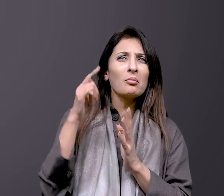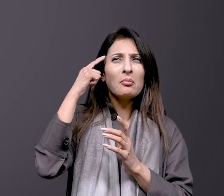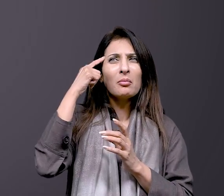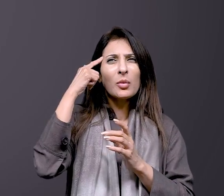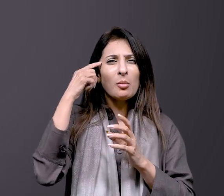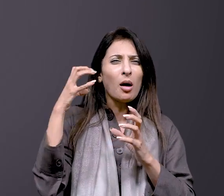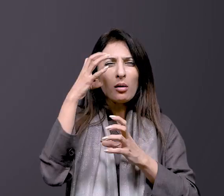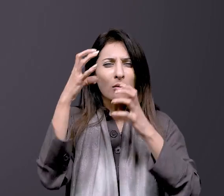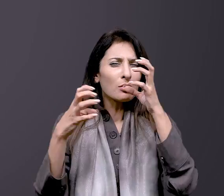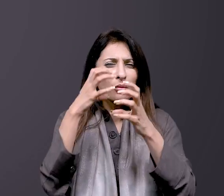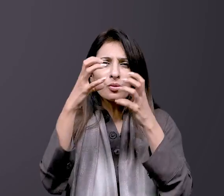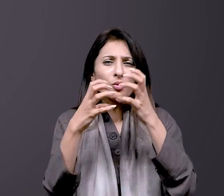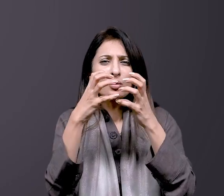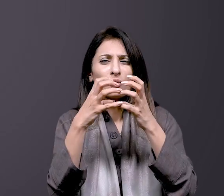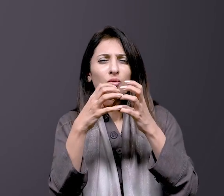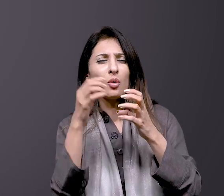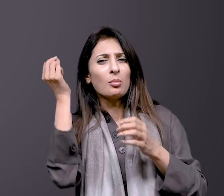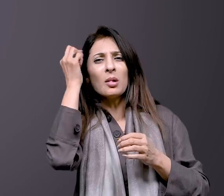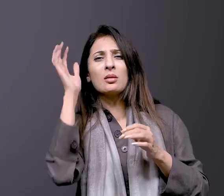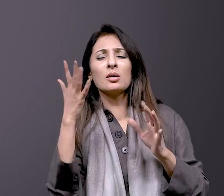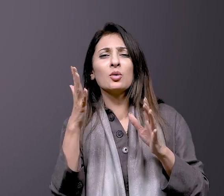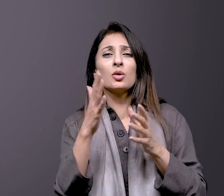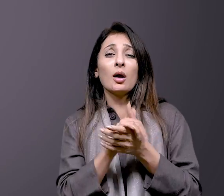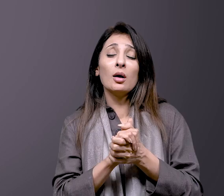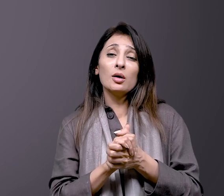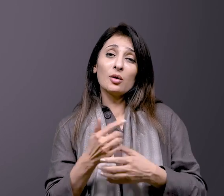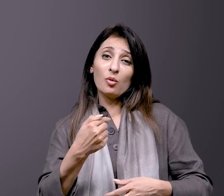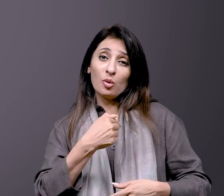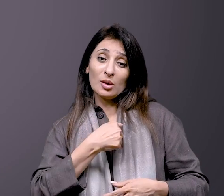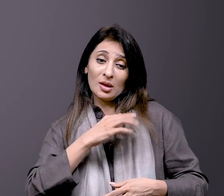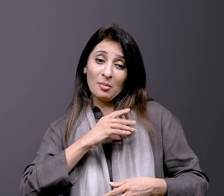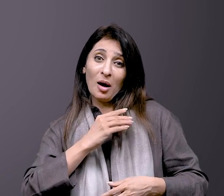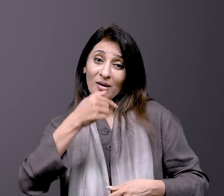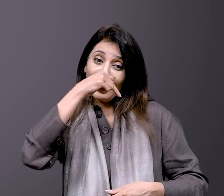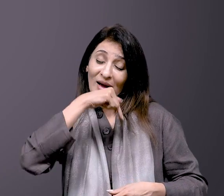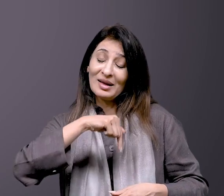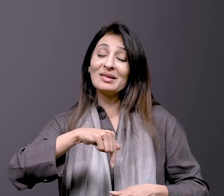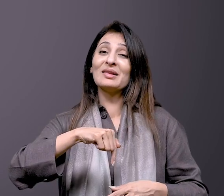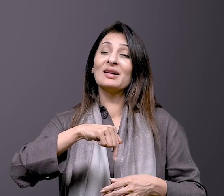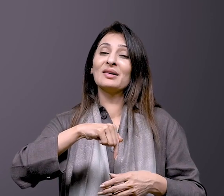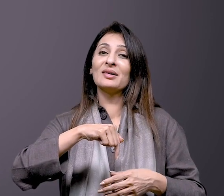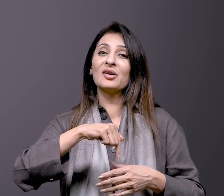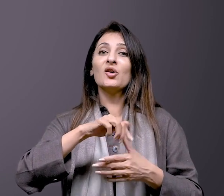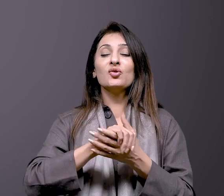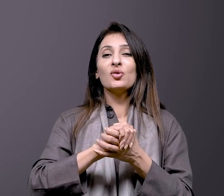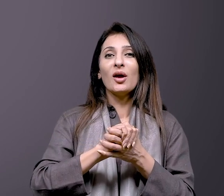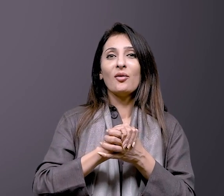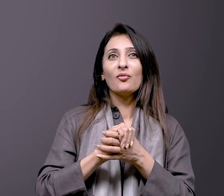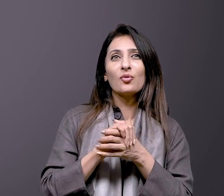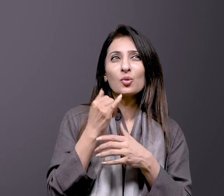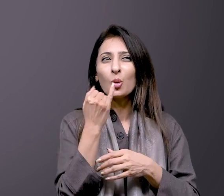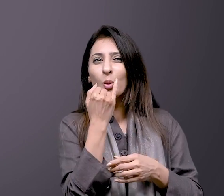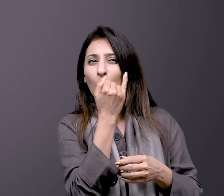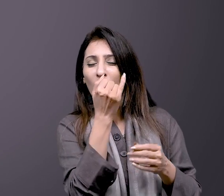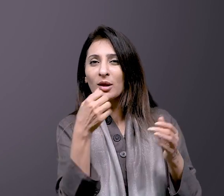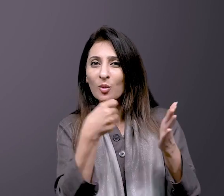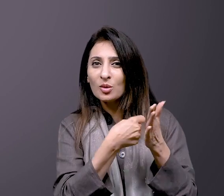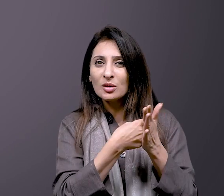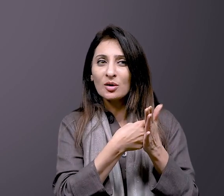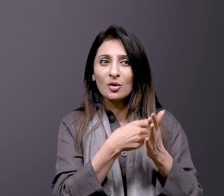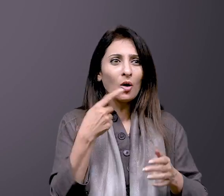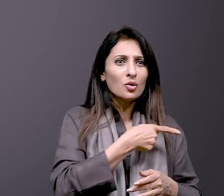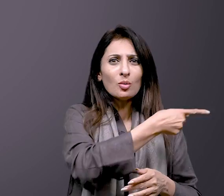identity. So what I then encounter in my individual sessions with such youth or such